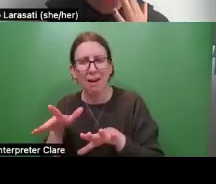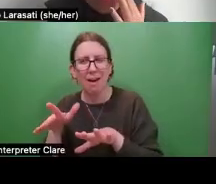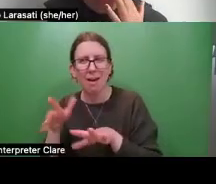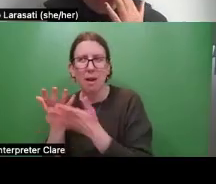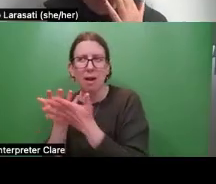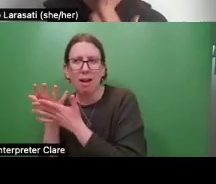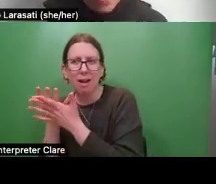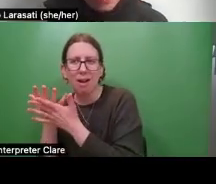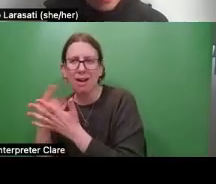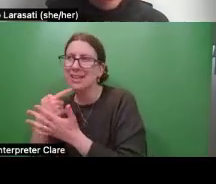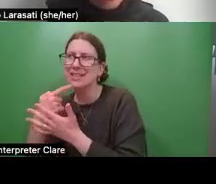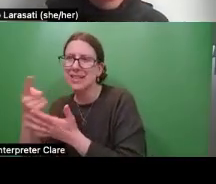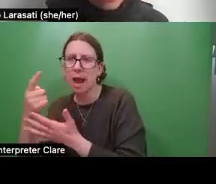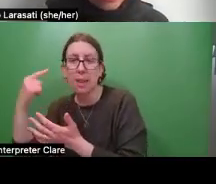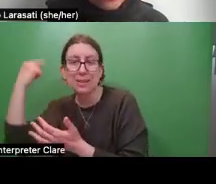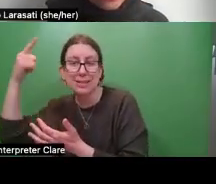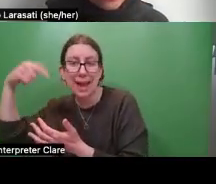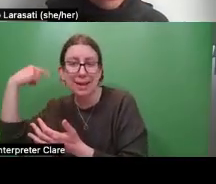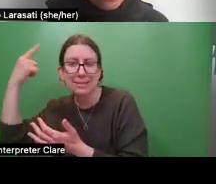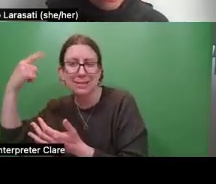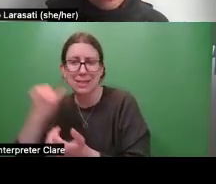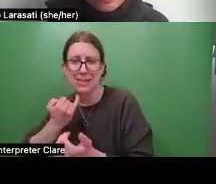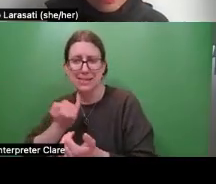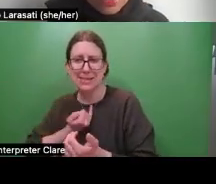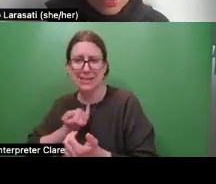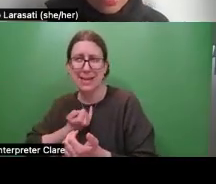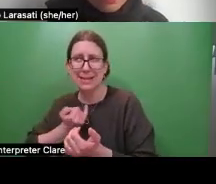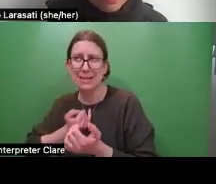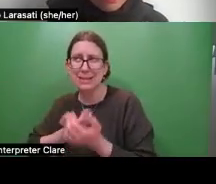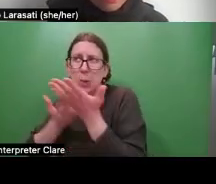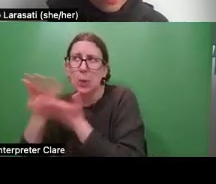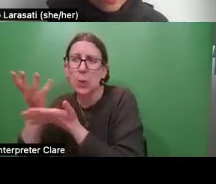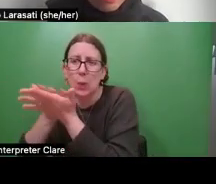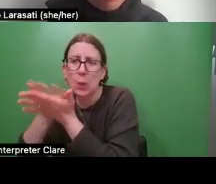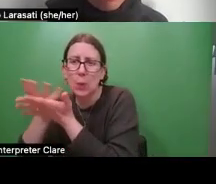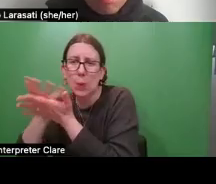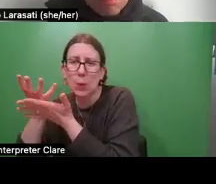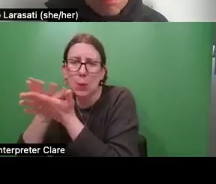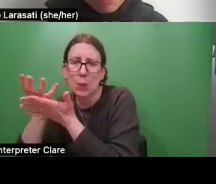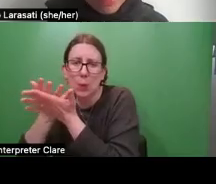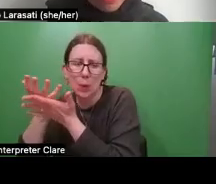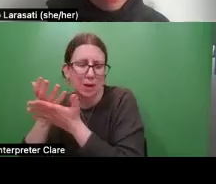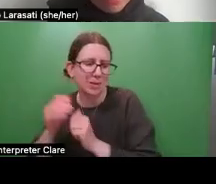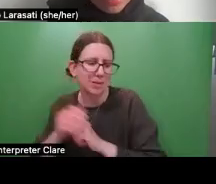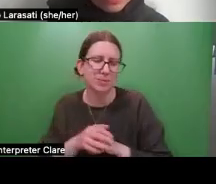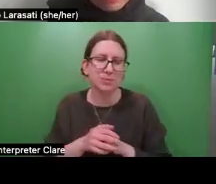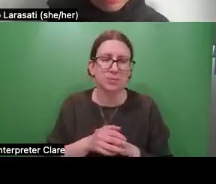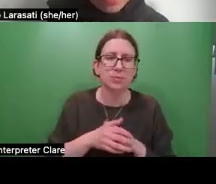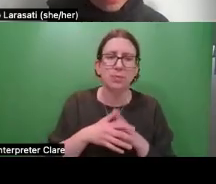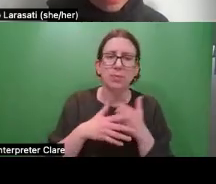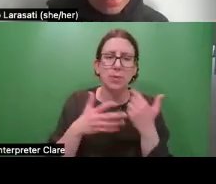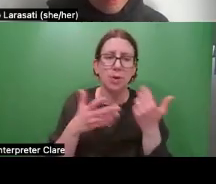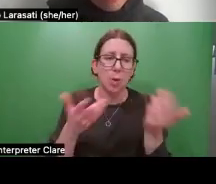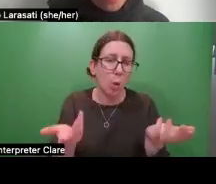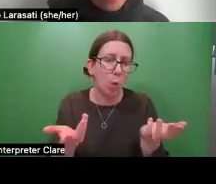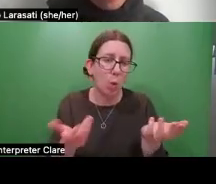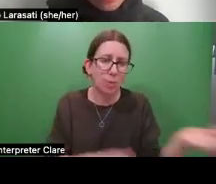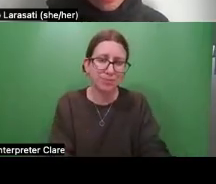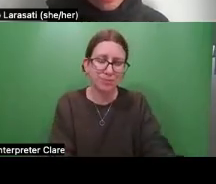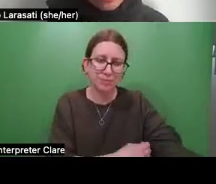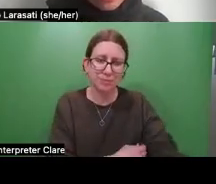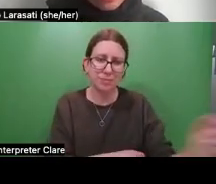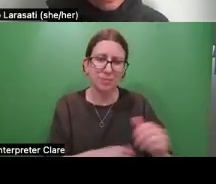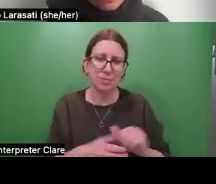saints. Or it search for absolution from something that we cannot truly hear.